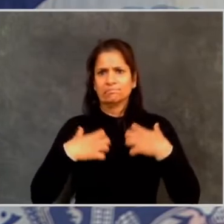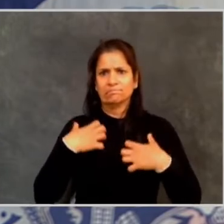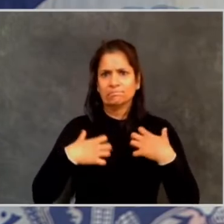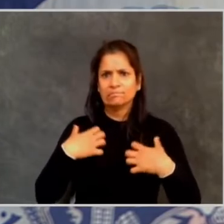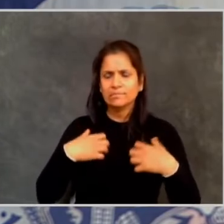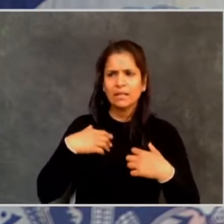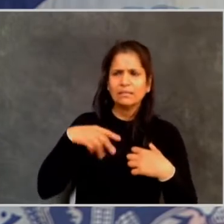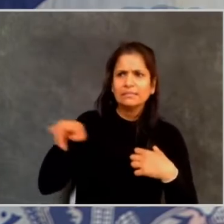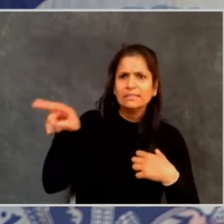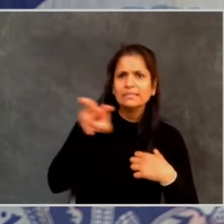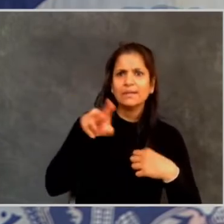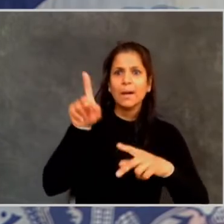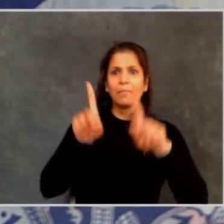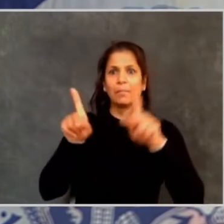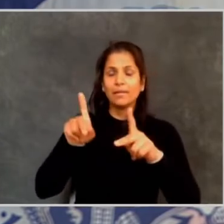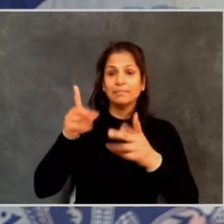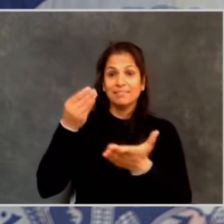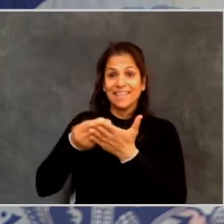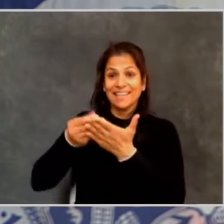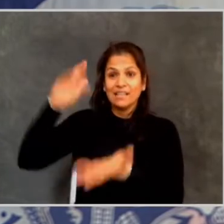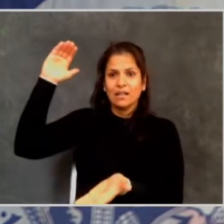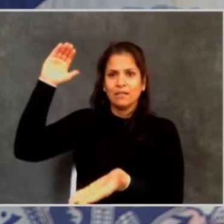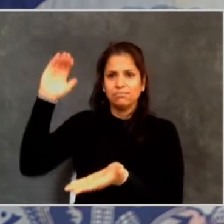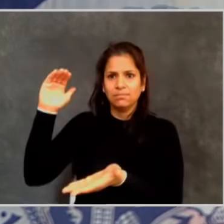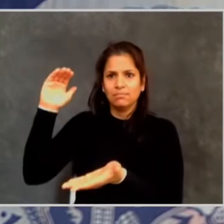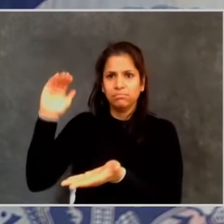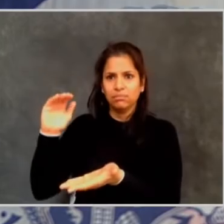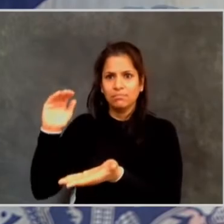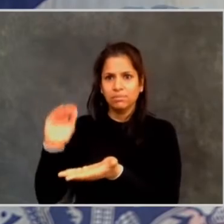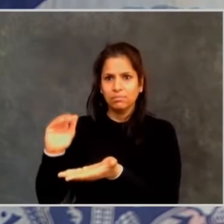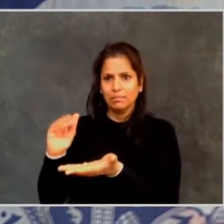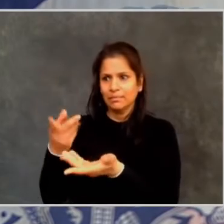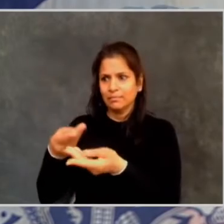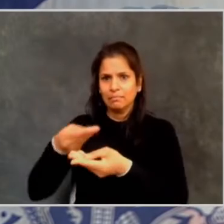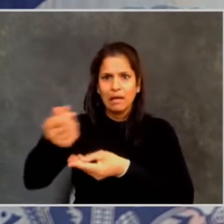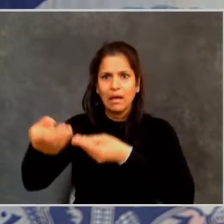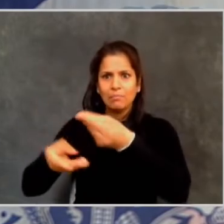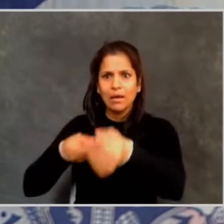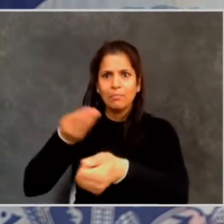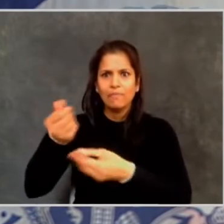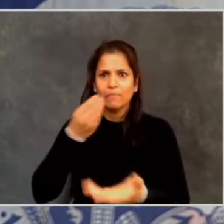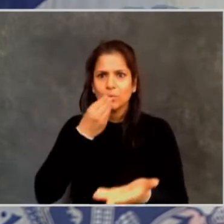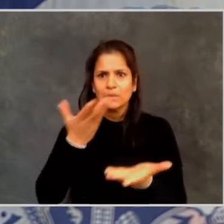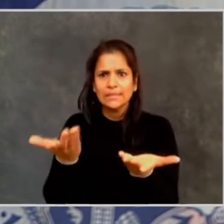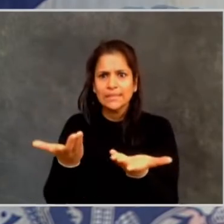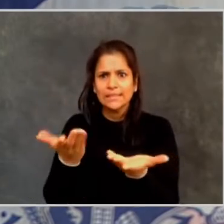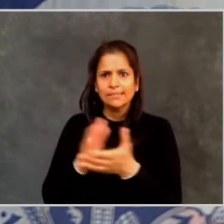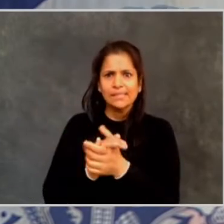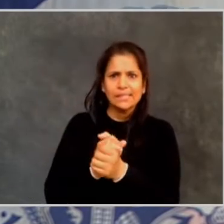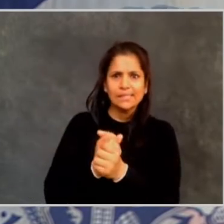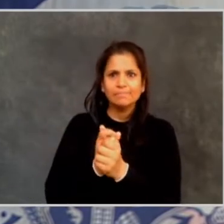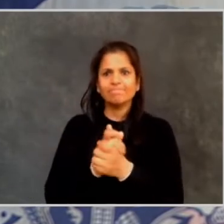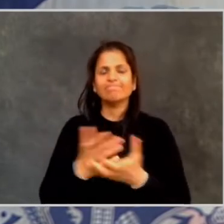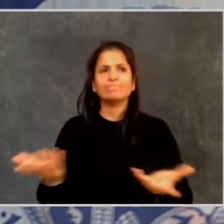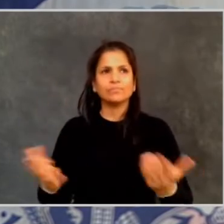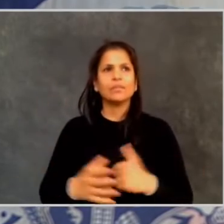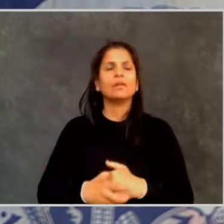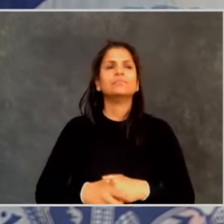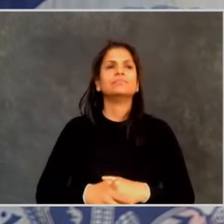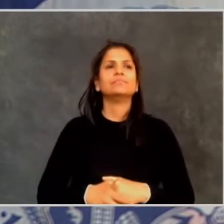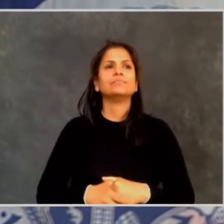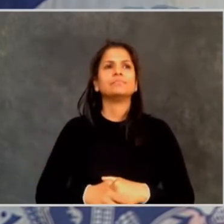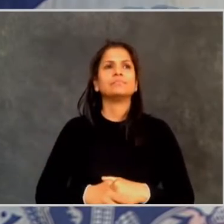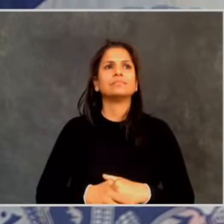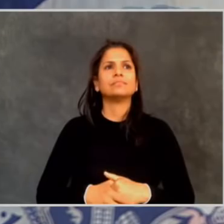a large-scale feeding effort, a large-scale effort to feed hungry New Yorkers, such as we've never seen